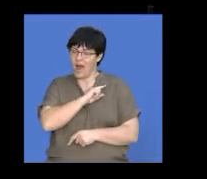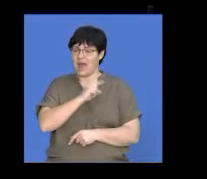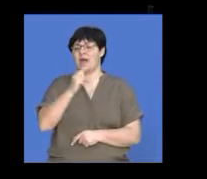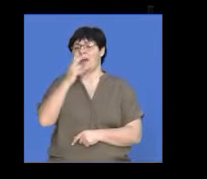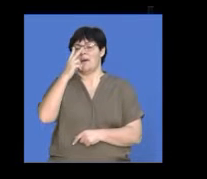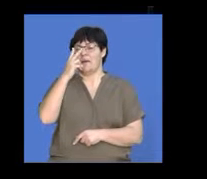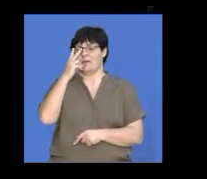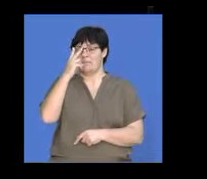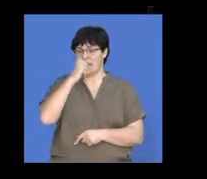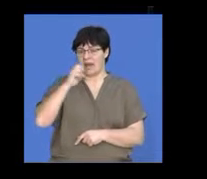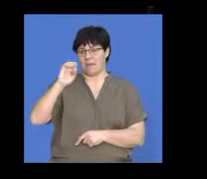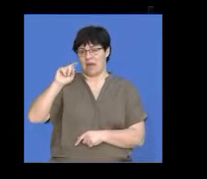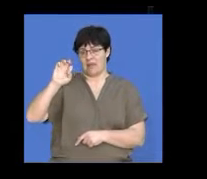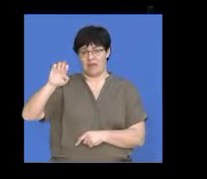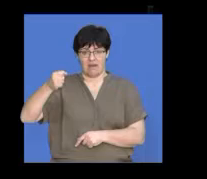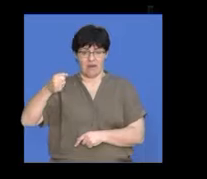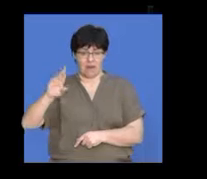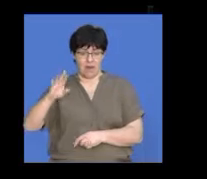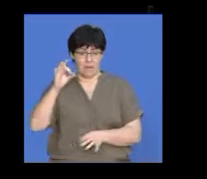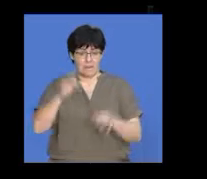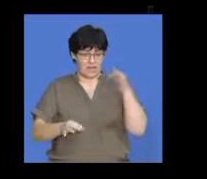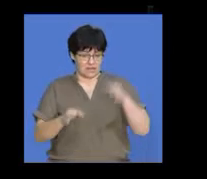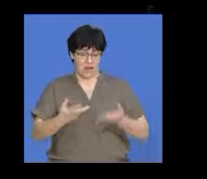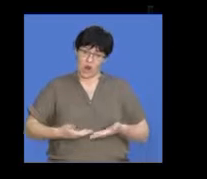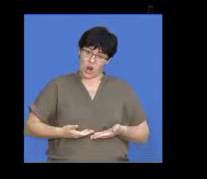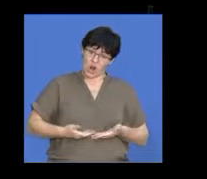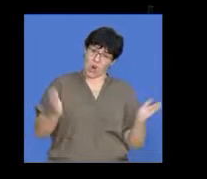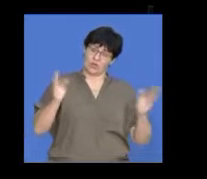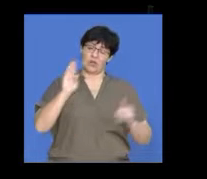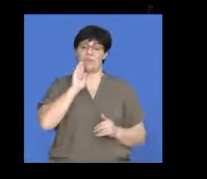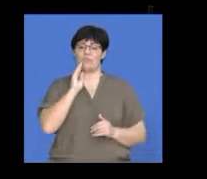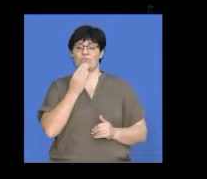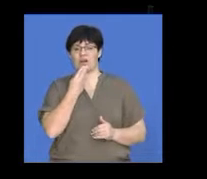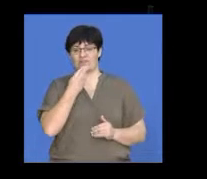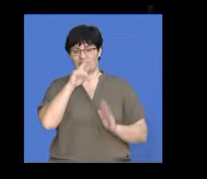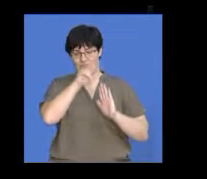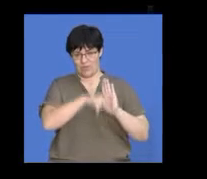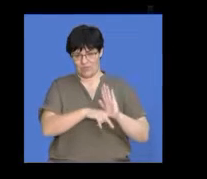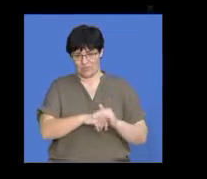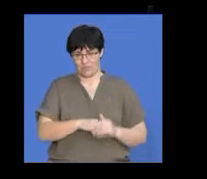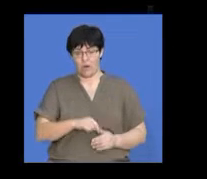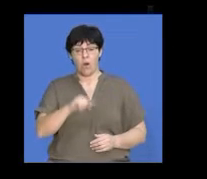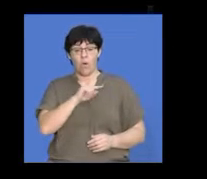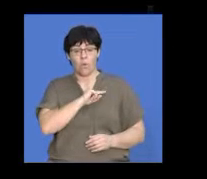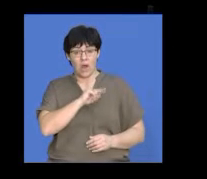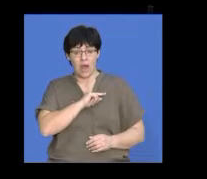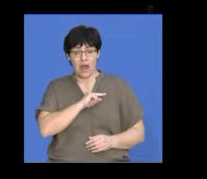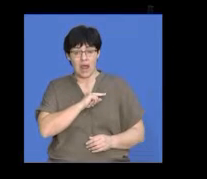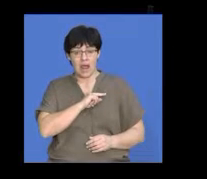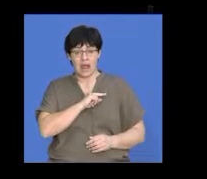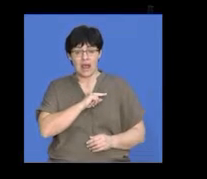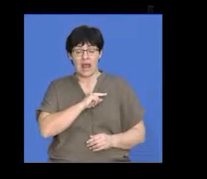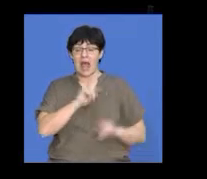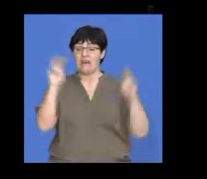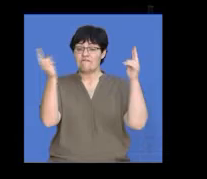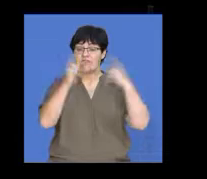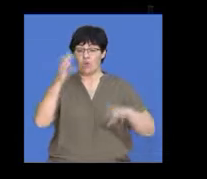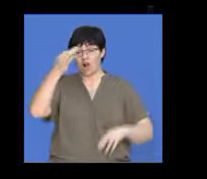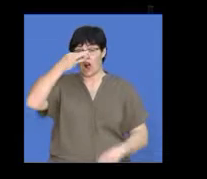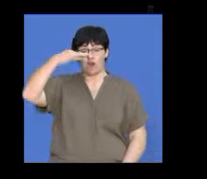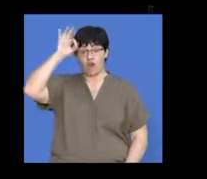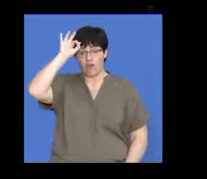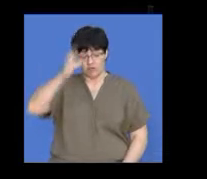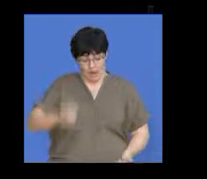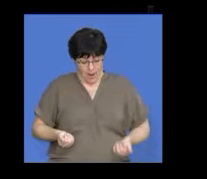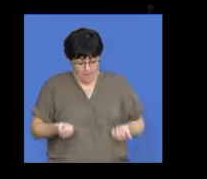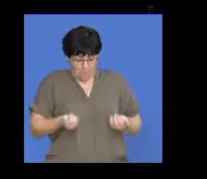Party launched the breakfast program. It says the federal government was